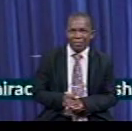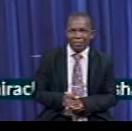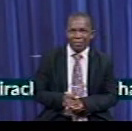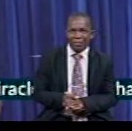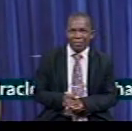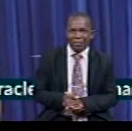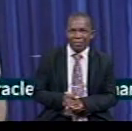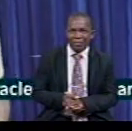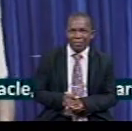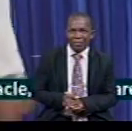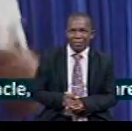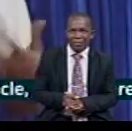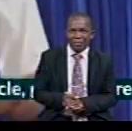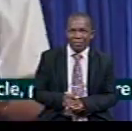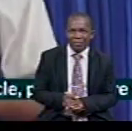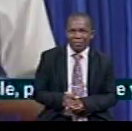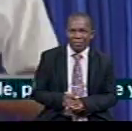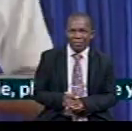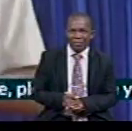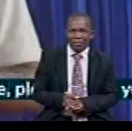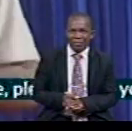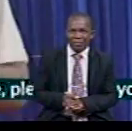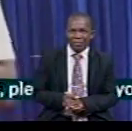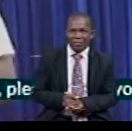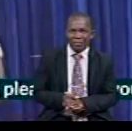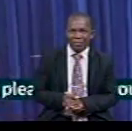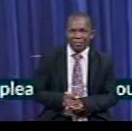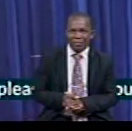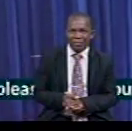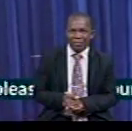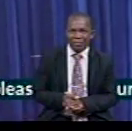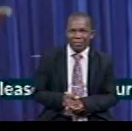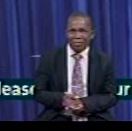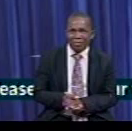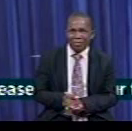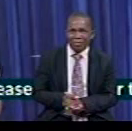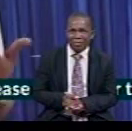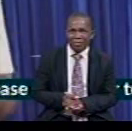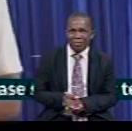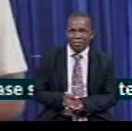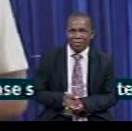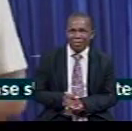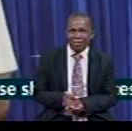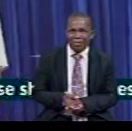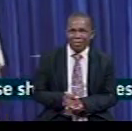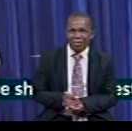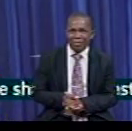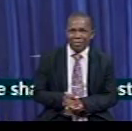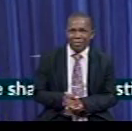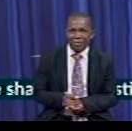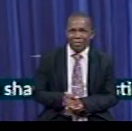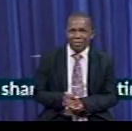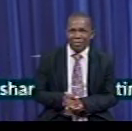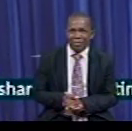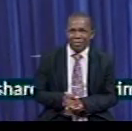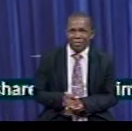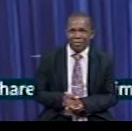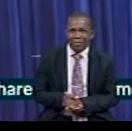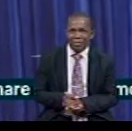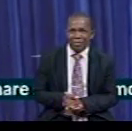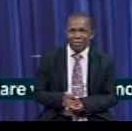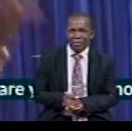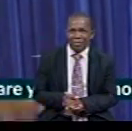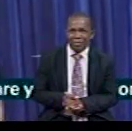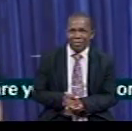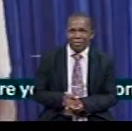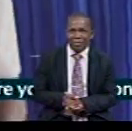And a doctor, and he say, ah. And I better say, but be a one soon, you go no. I free her, I'll be before, and see, am I a bone? I sing about that one. This is a